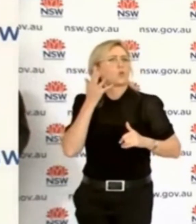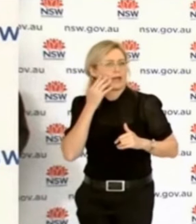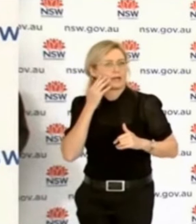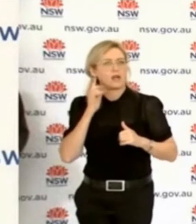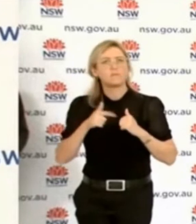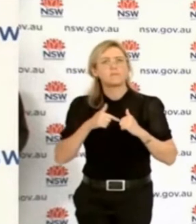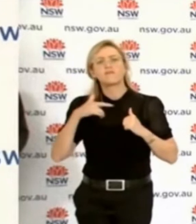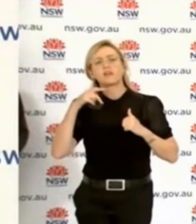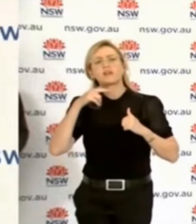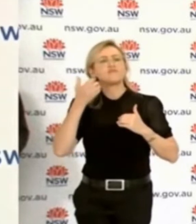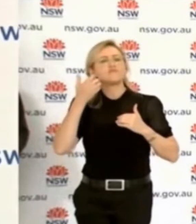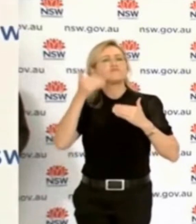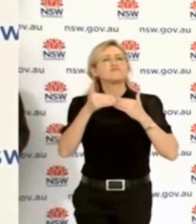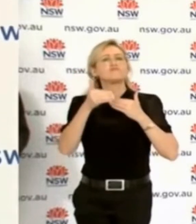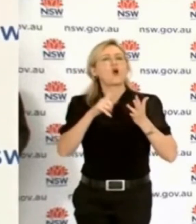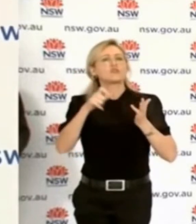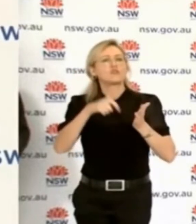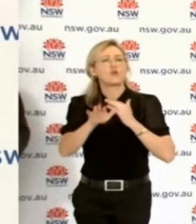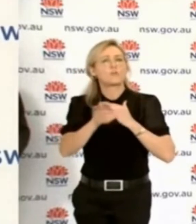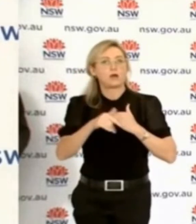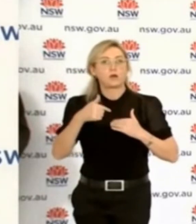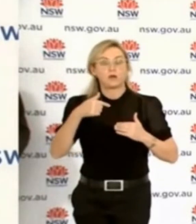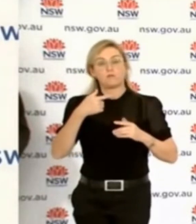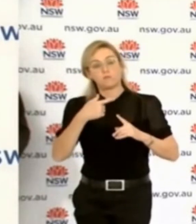but obviously we want to make sure we open up in a safe way,